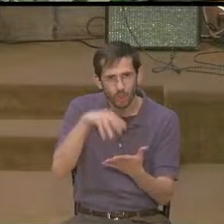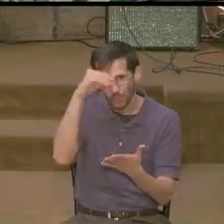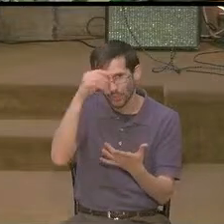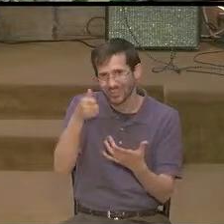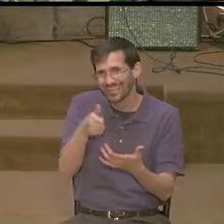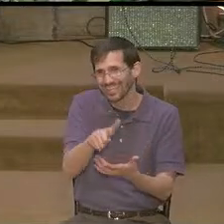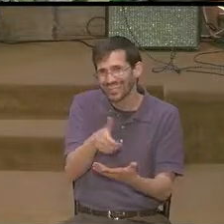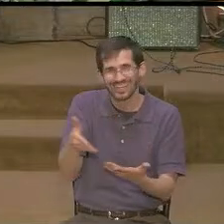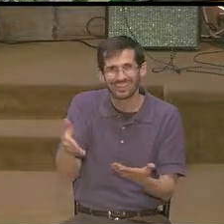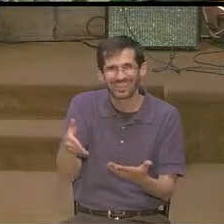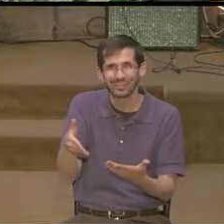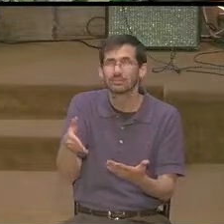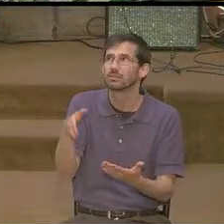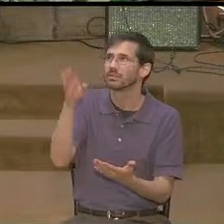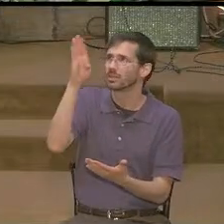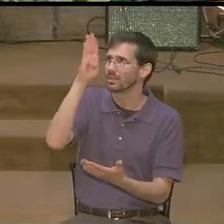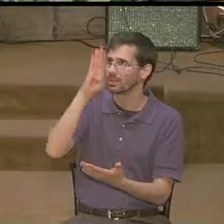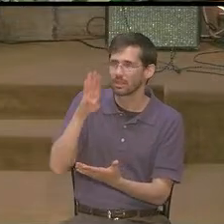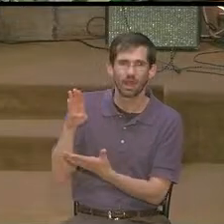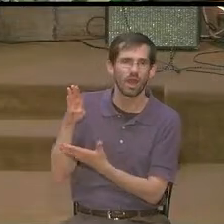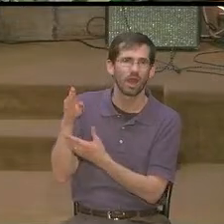you learn it from God.